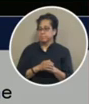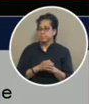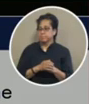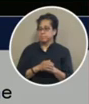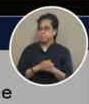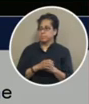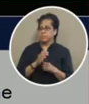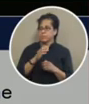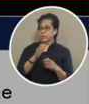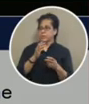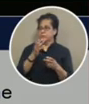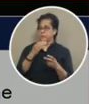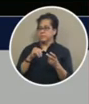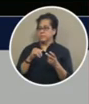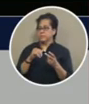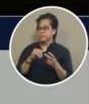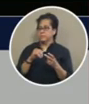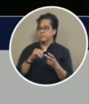You go to the next slide.